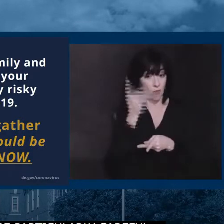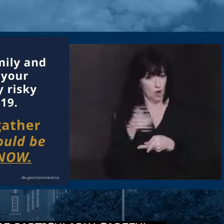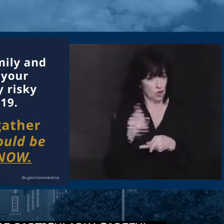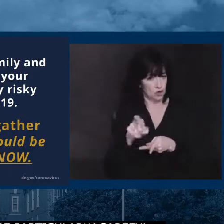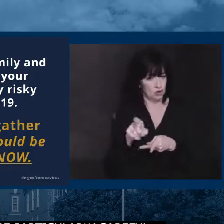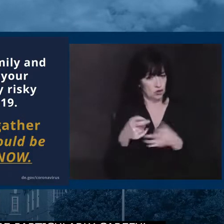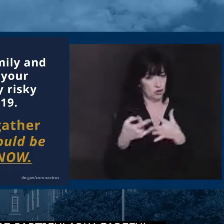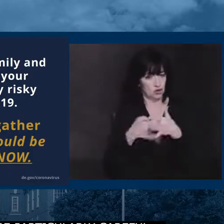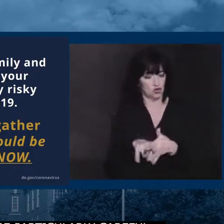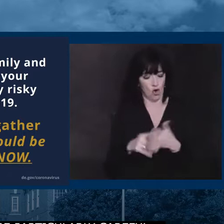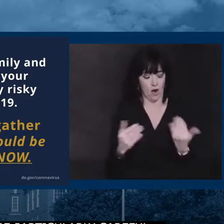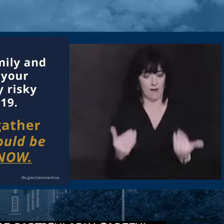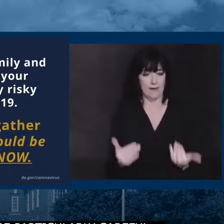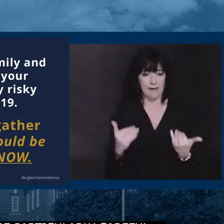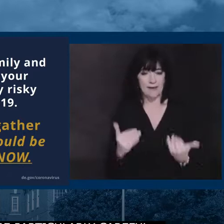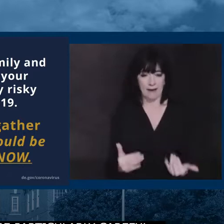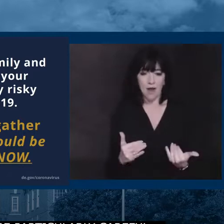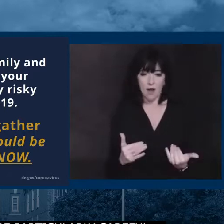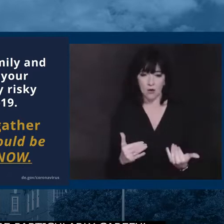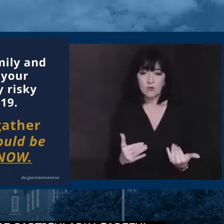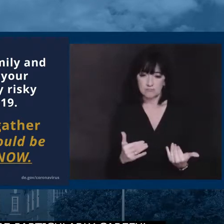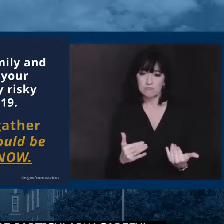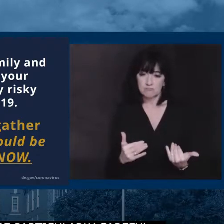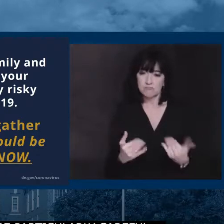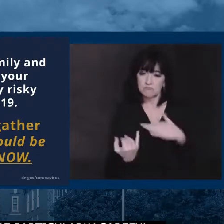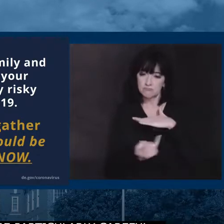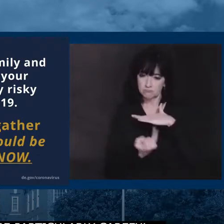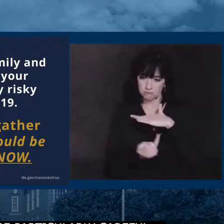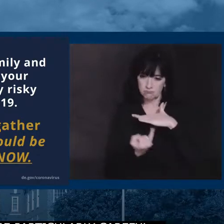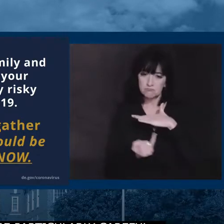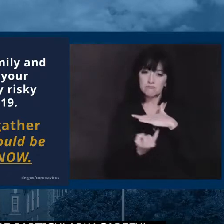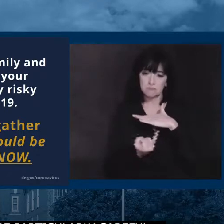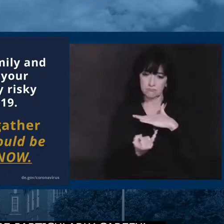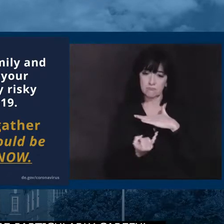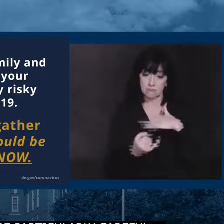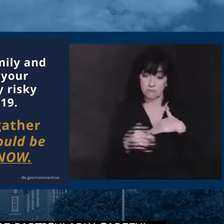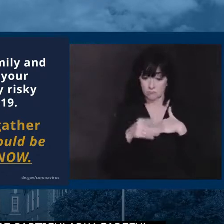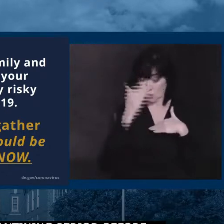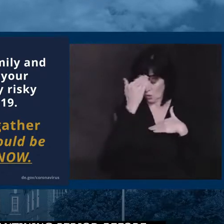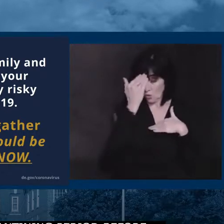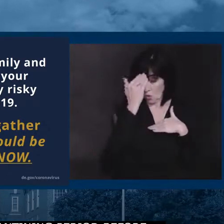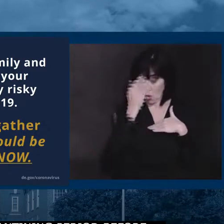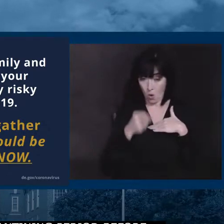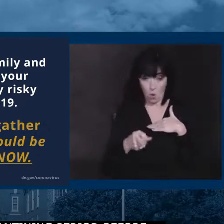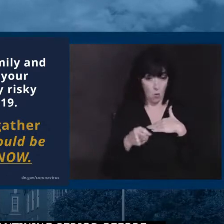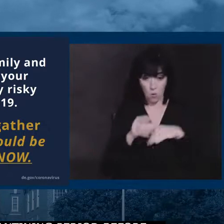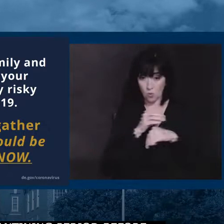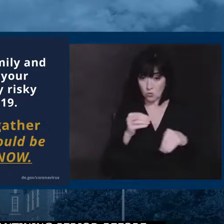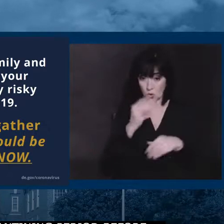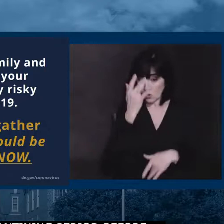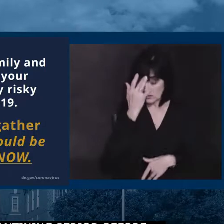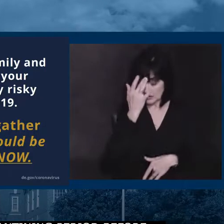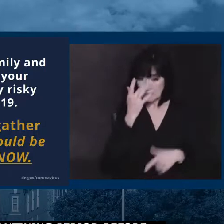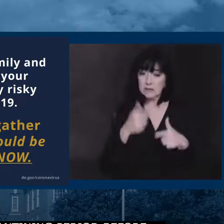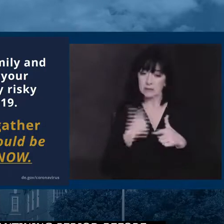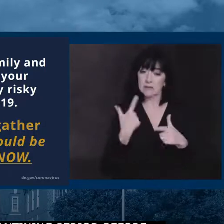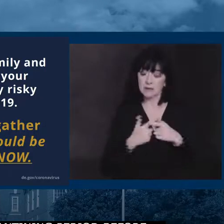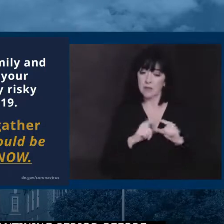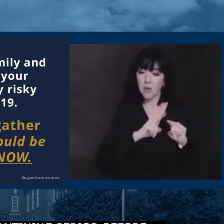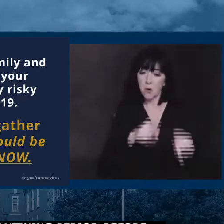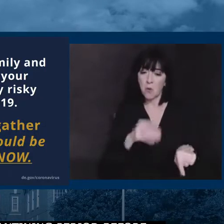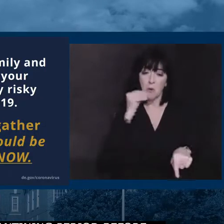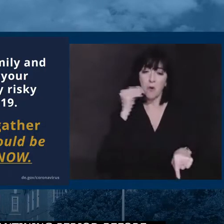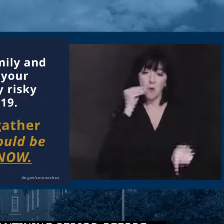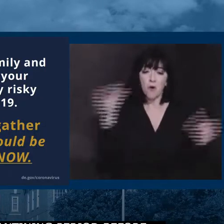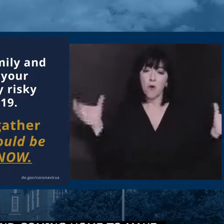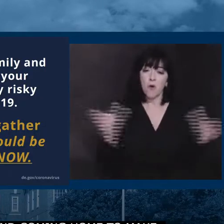you leave wherever you're coming from and coming home, to make sure that you're not exposed to the virus and bringing it back